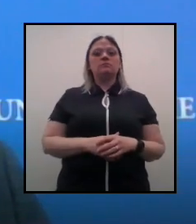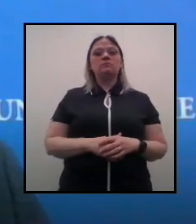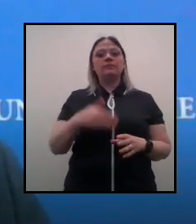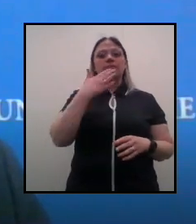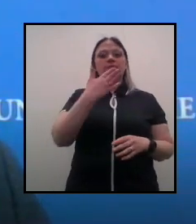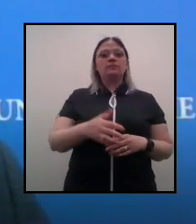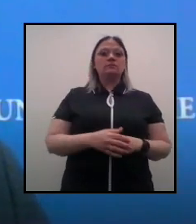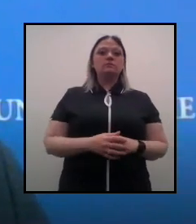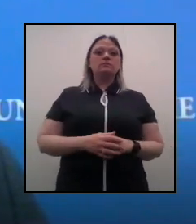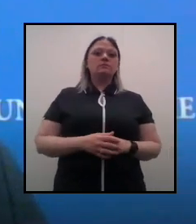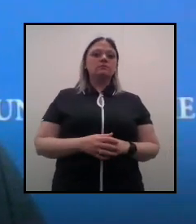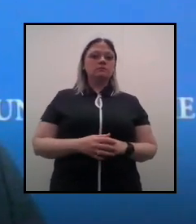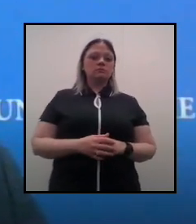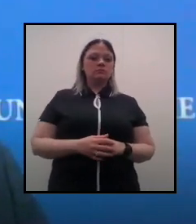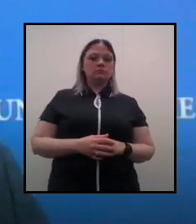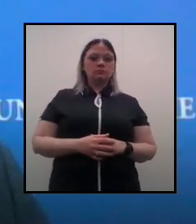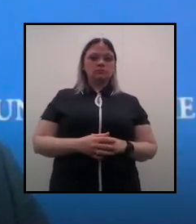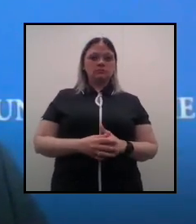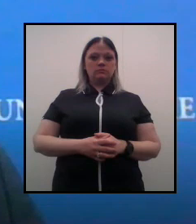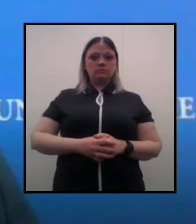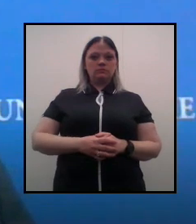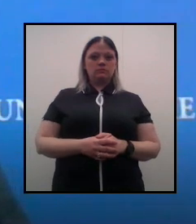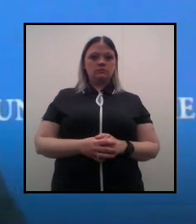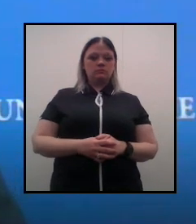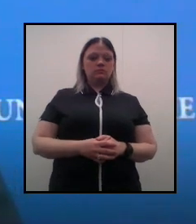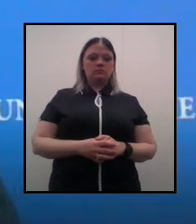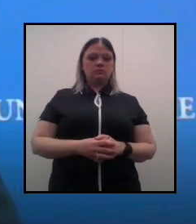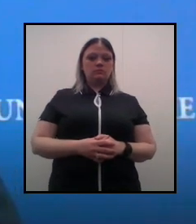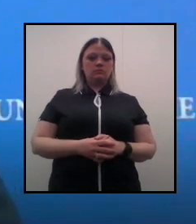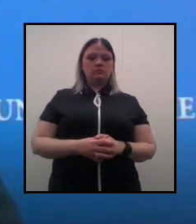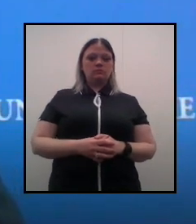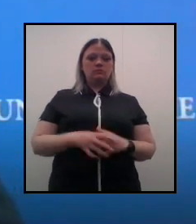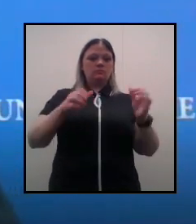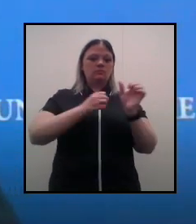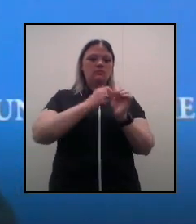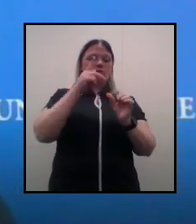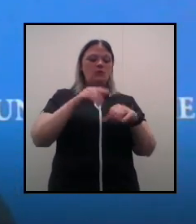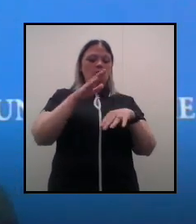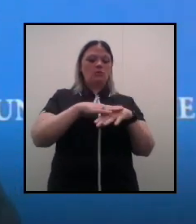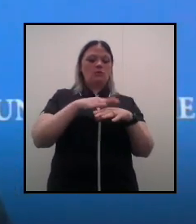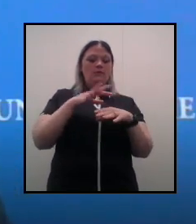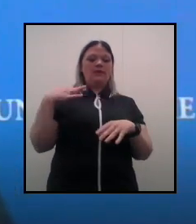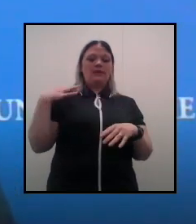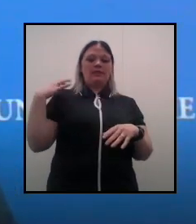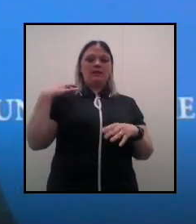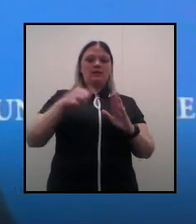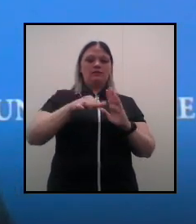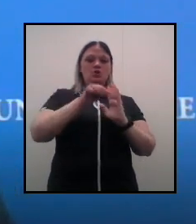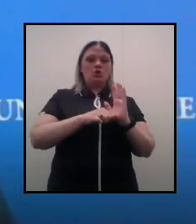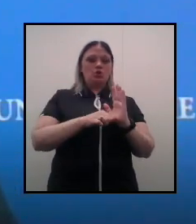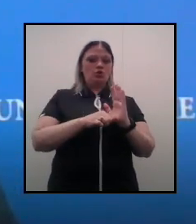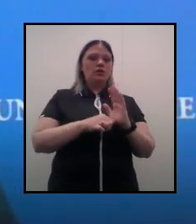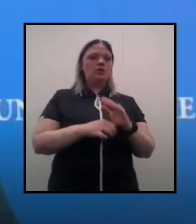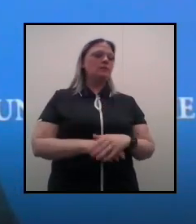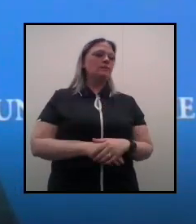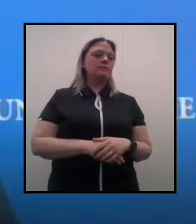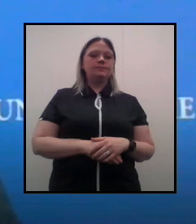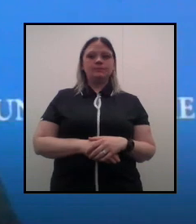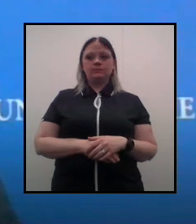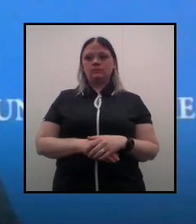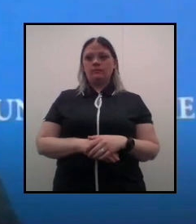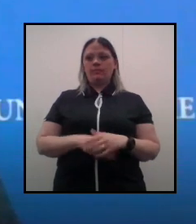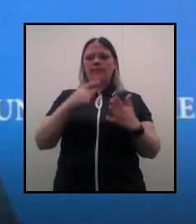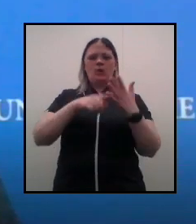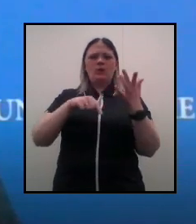Thanks. Aaron, any other questions? Mark, could I just follow up on the elective surgeries question forward?